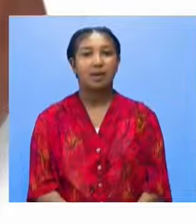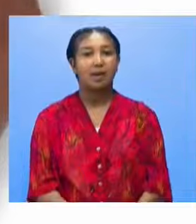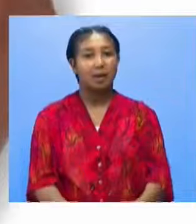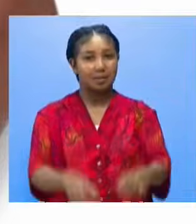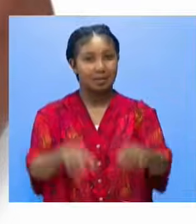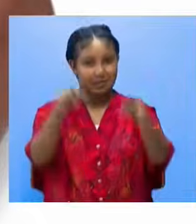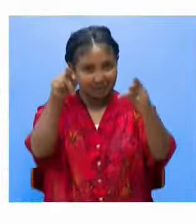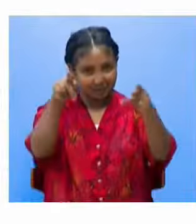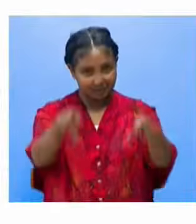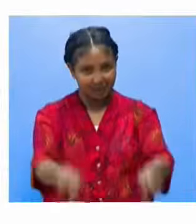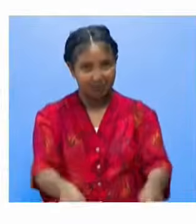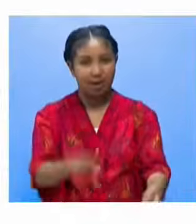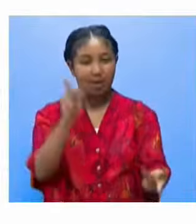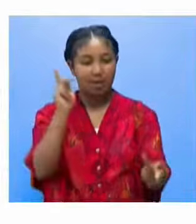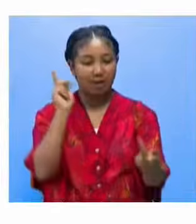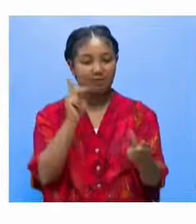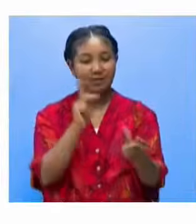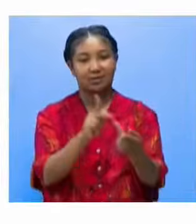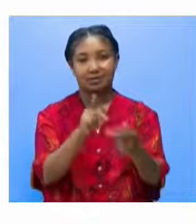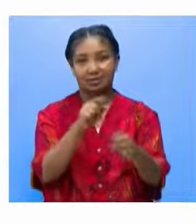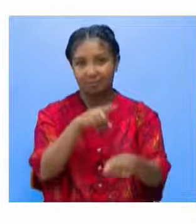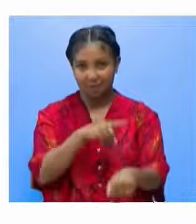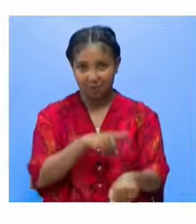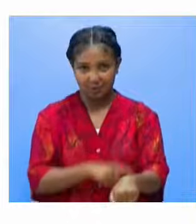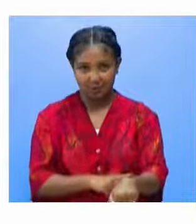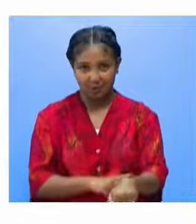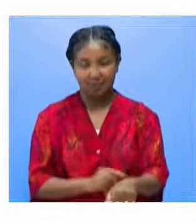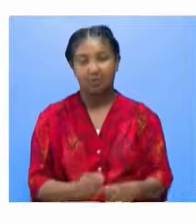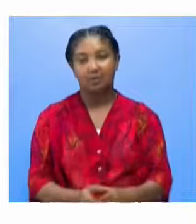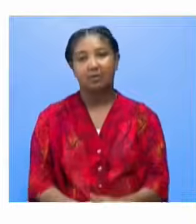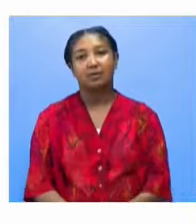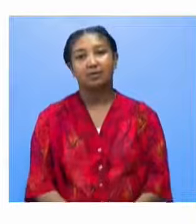Present perfect tense.